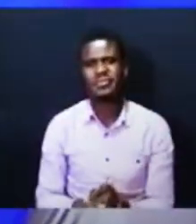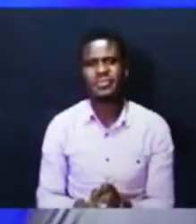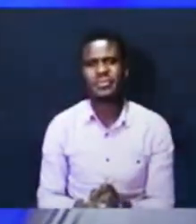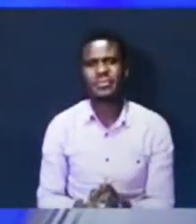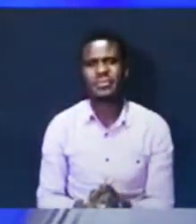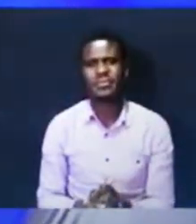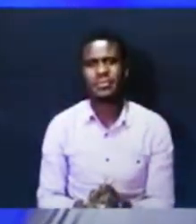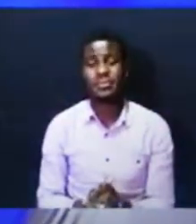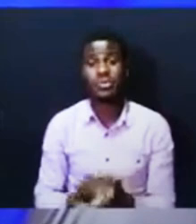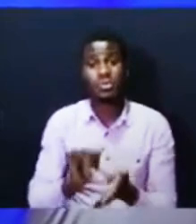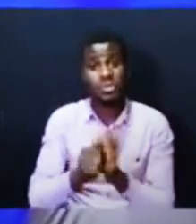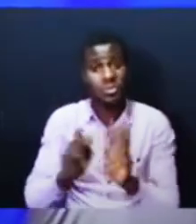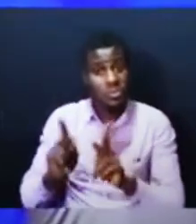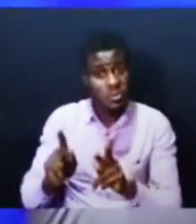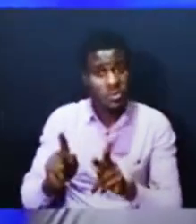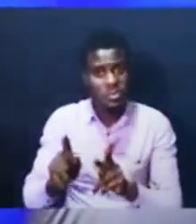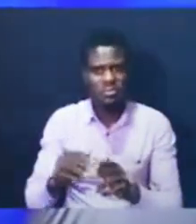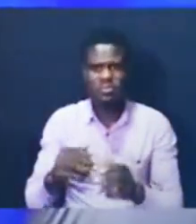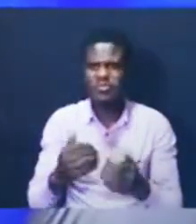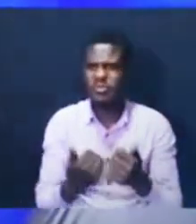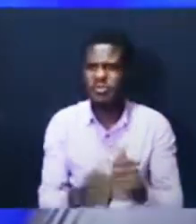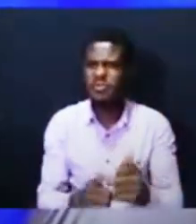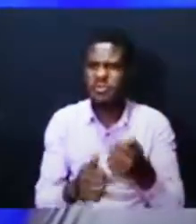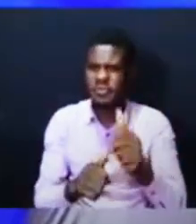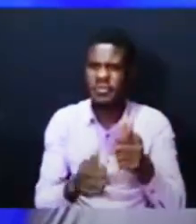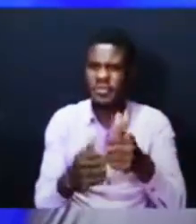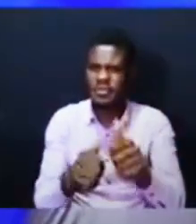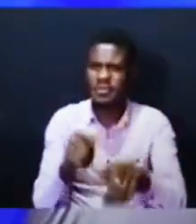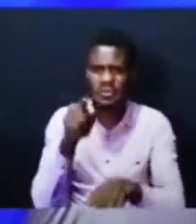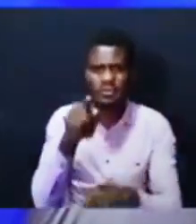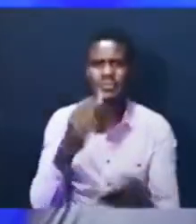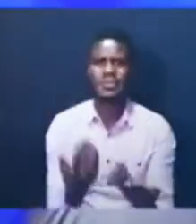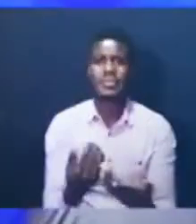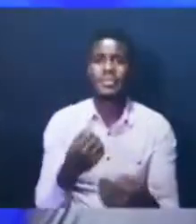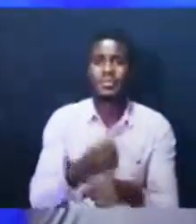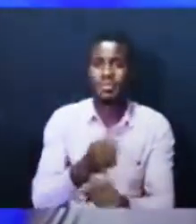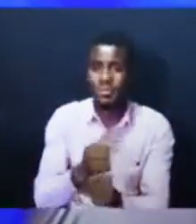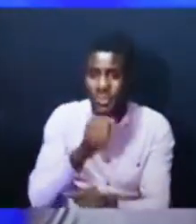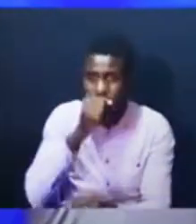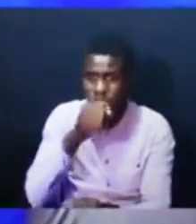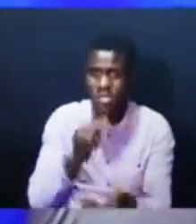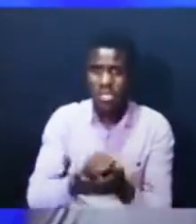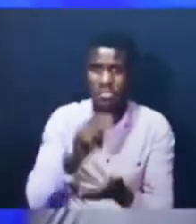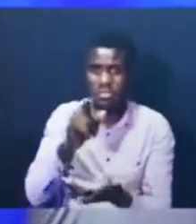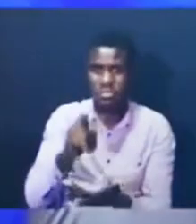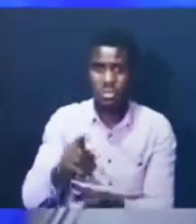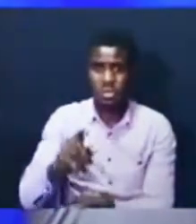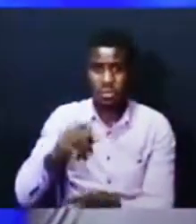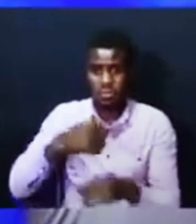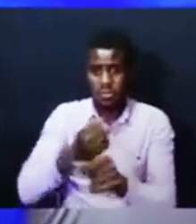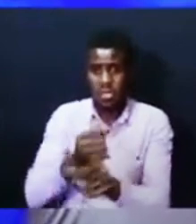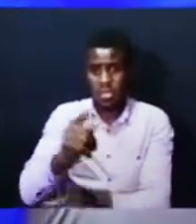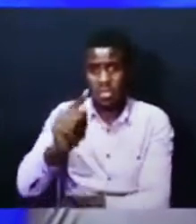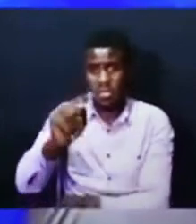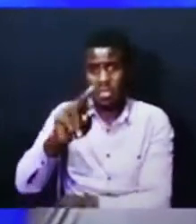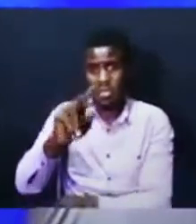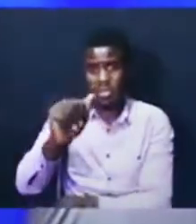Now they will follow you. They will make sure that they set traps around you.